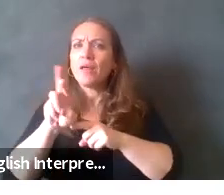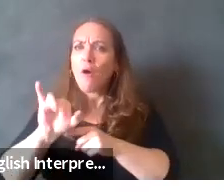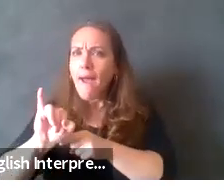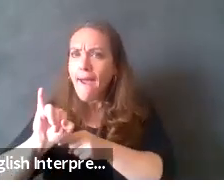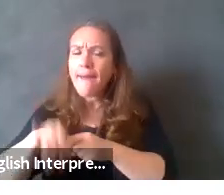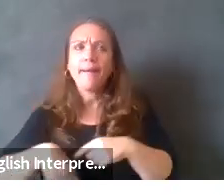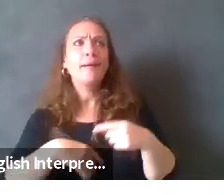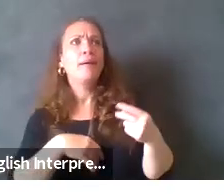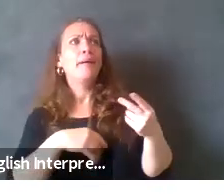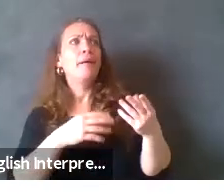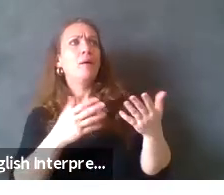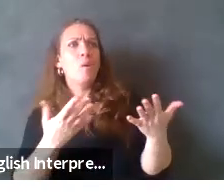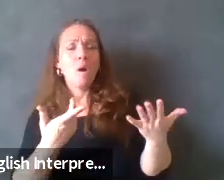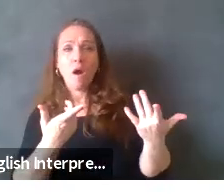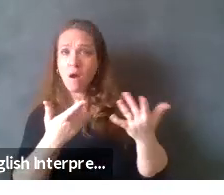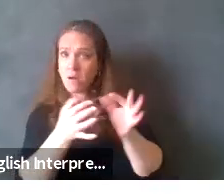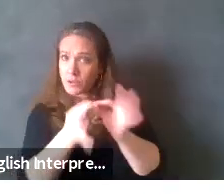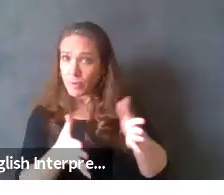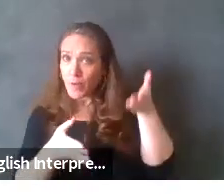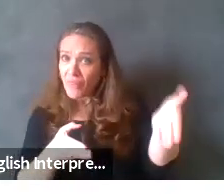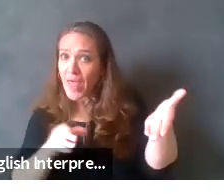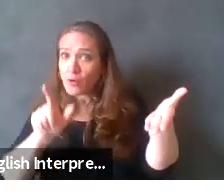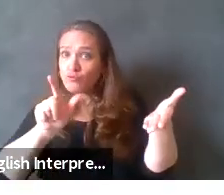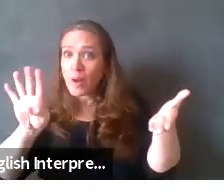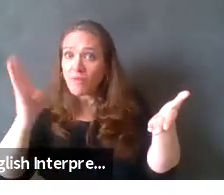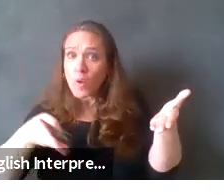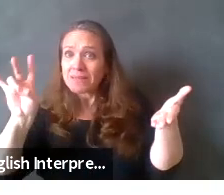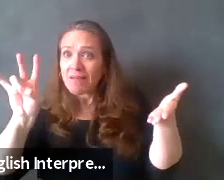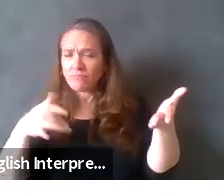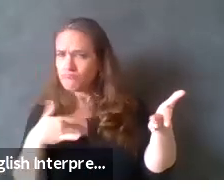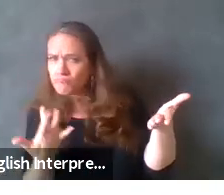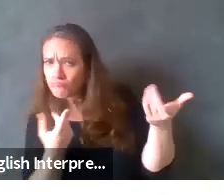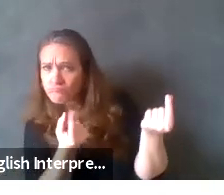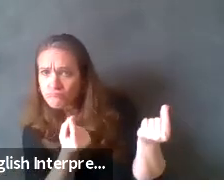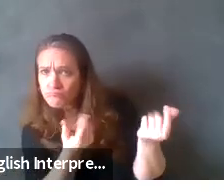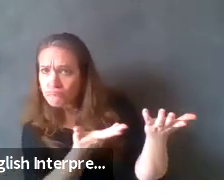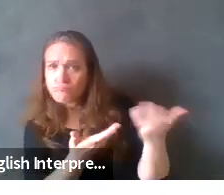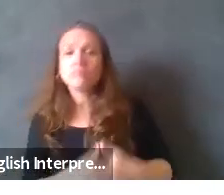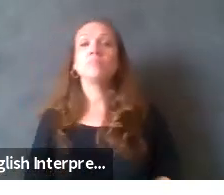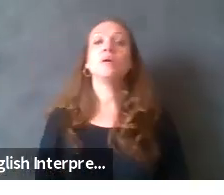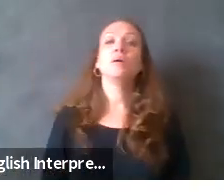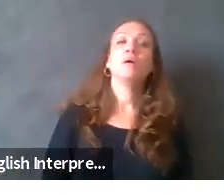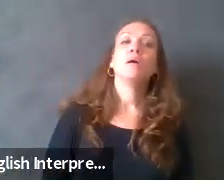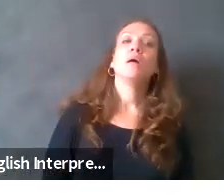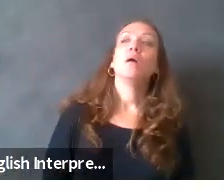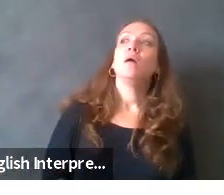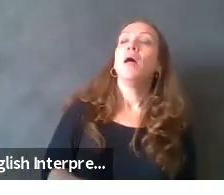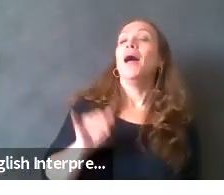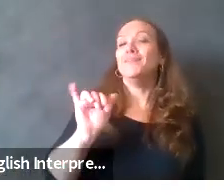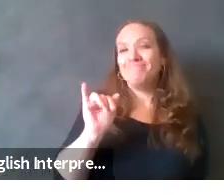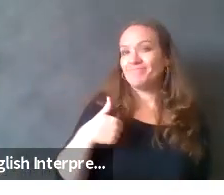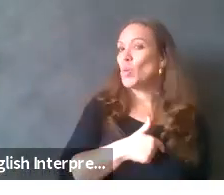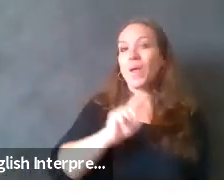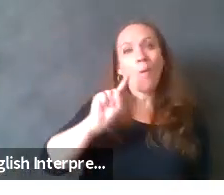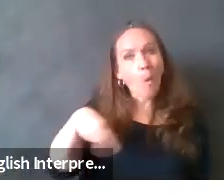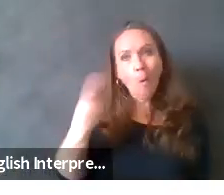And are they on site all the time, or do you only use VRI? Louis, yes, we only use